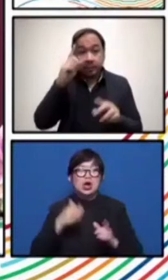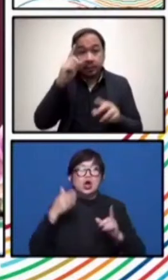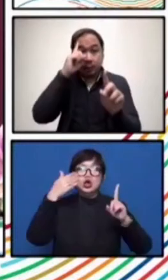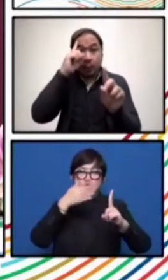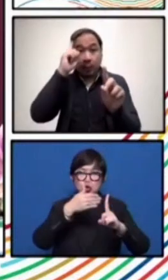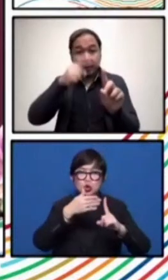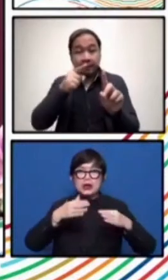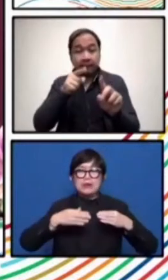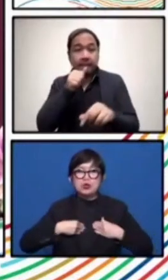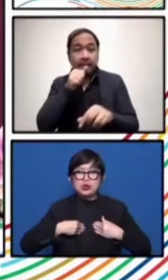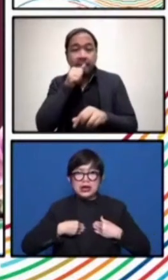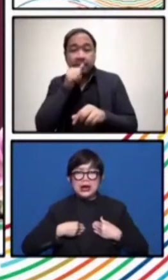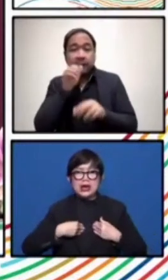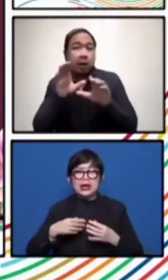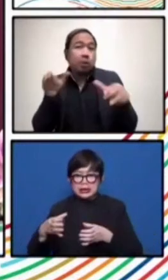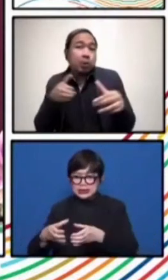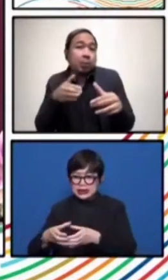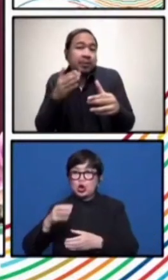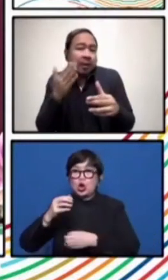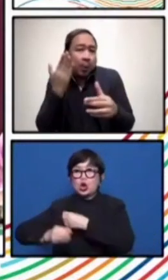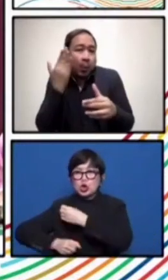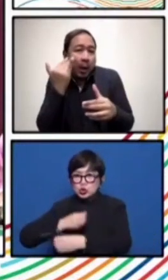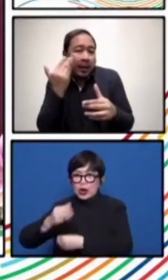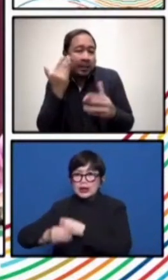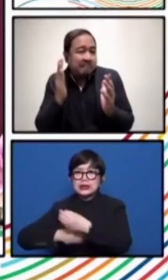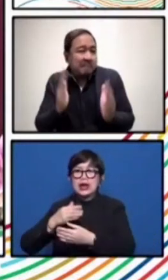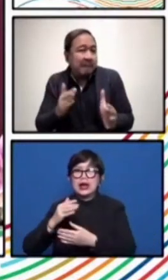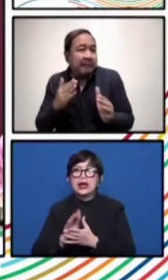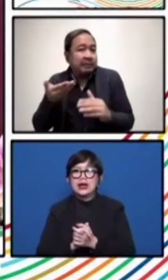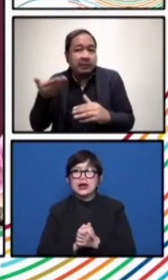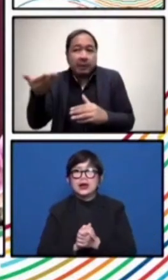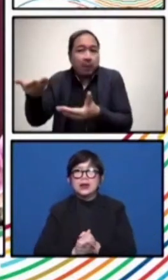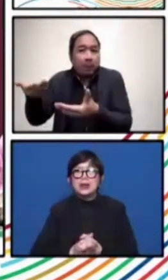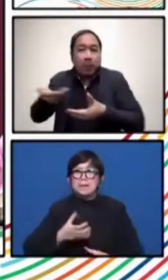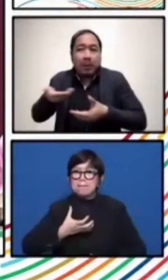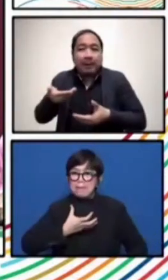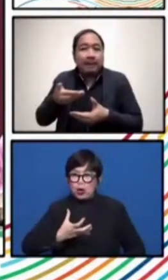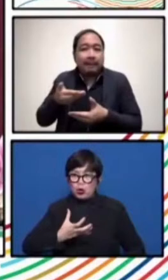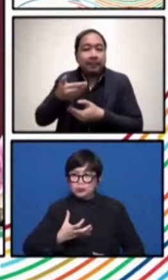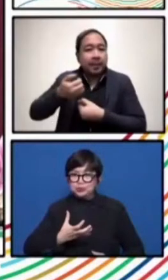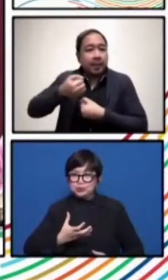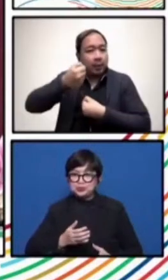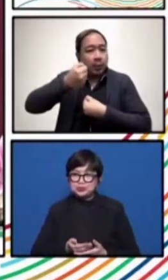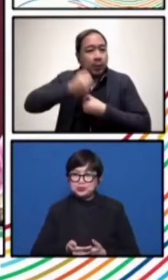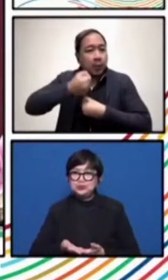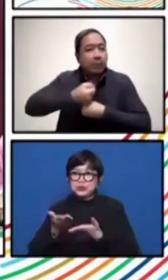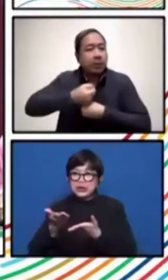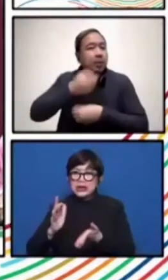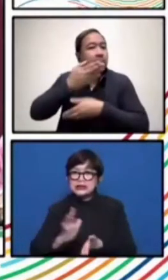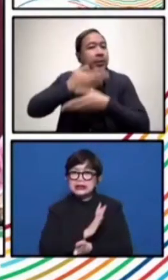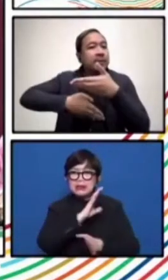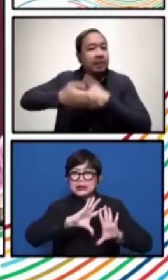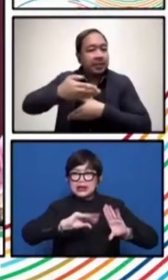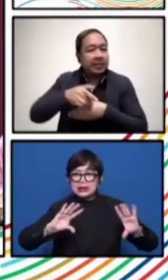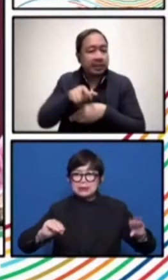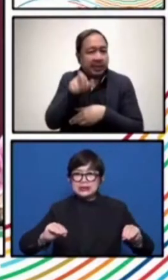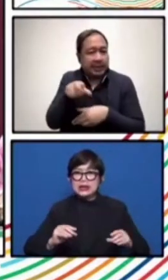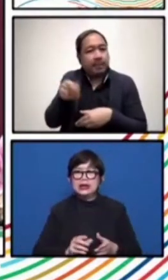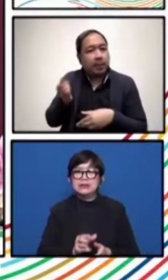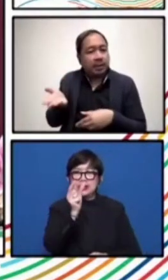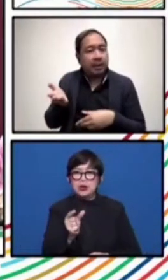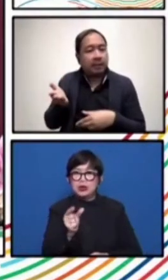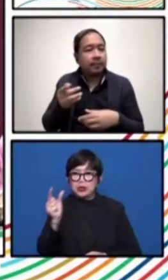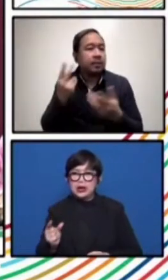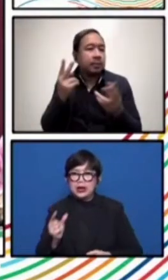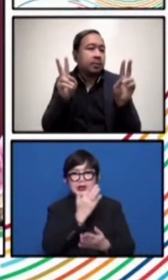may be enticed to take uh employees with disability is also the fact that there is something called